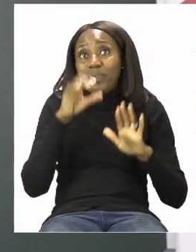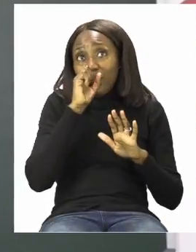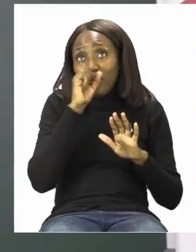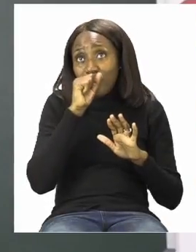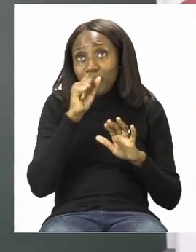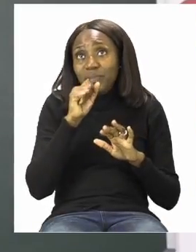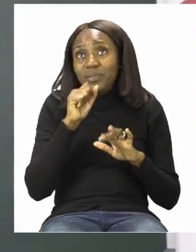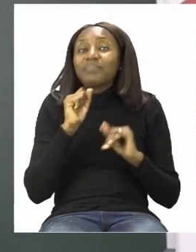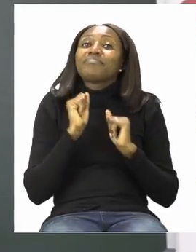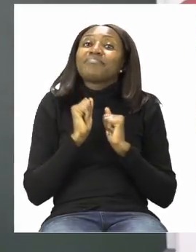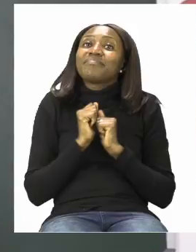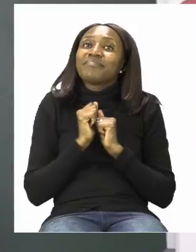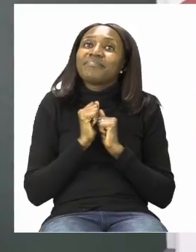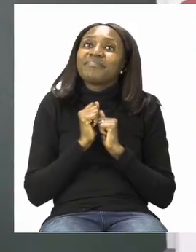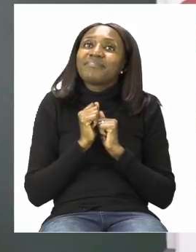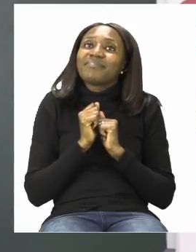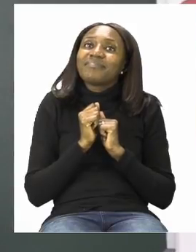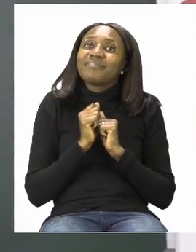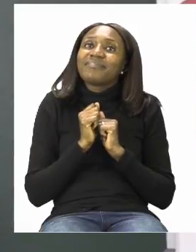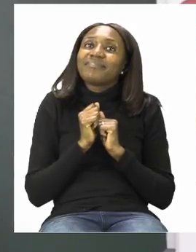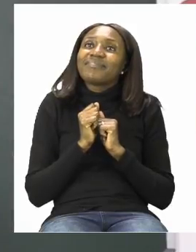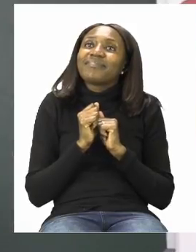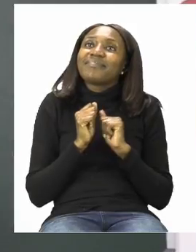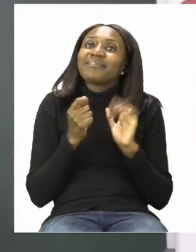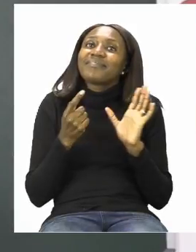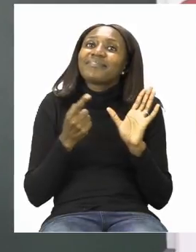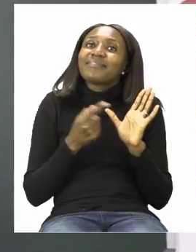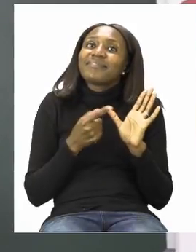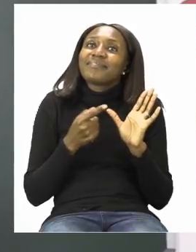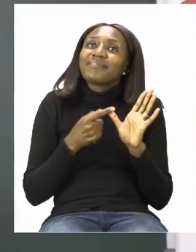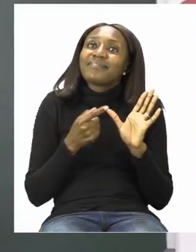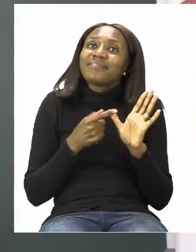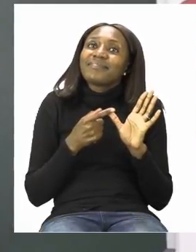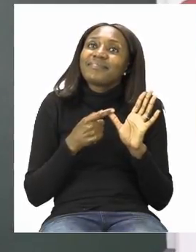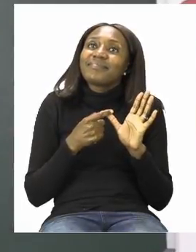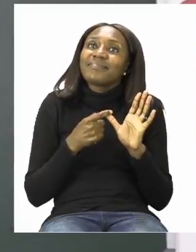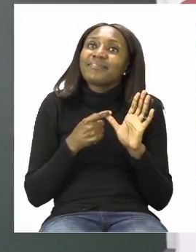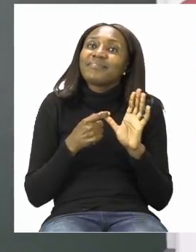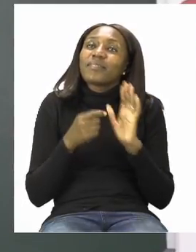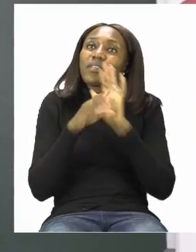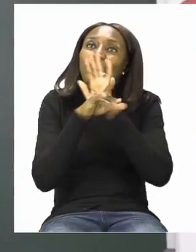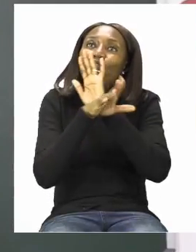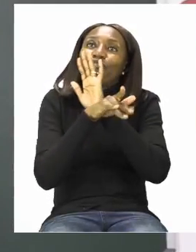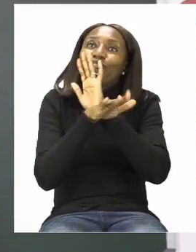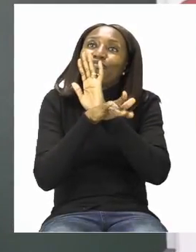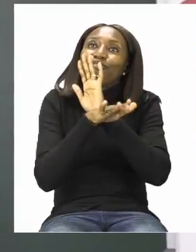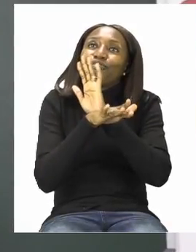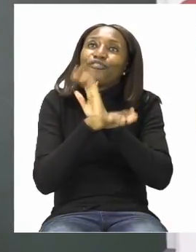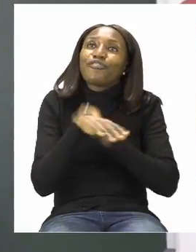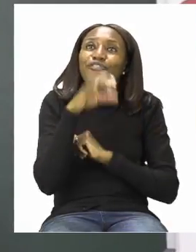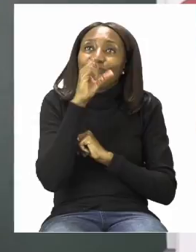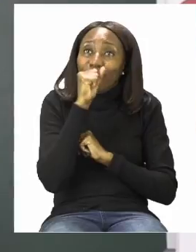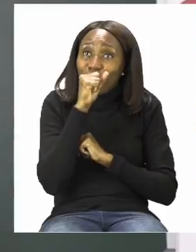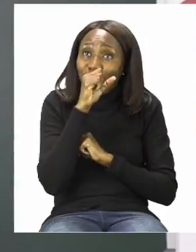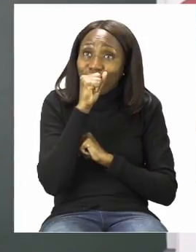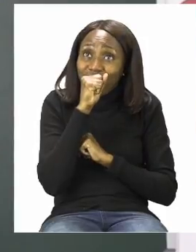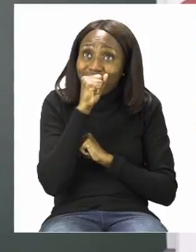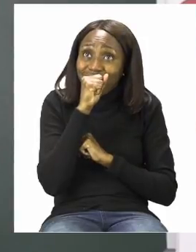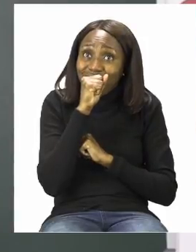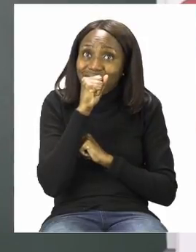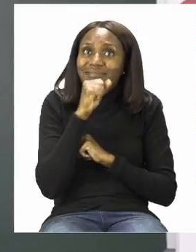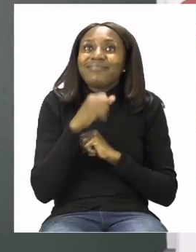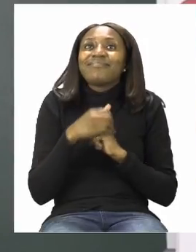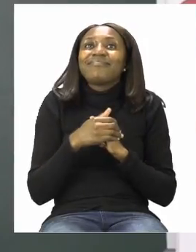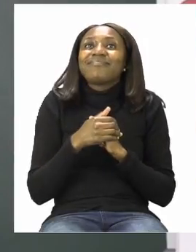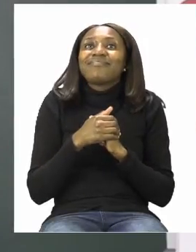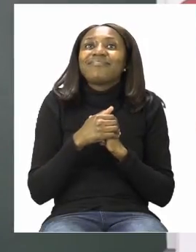well. And then, as you can see, I have not only an orange fruit, but